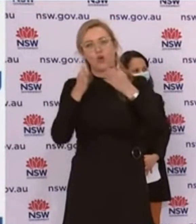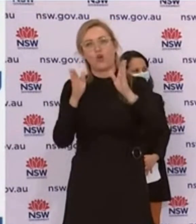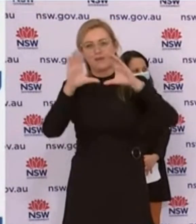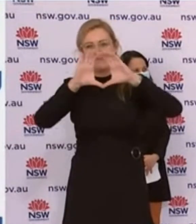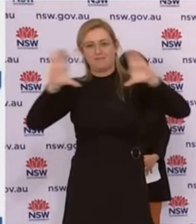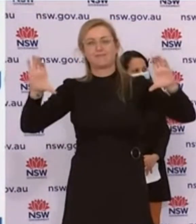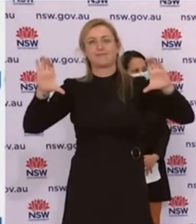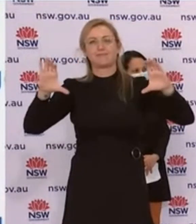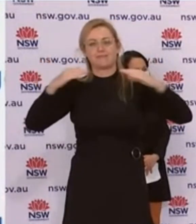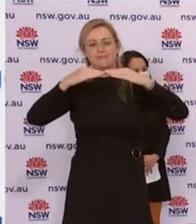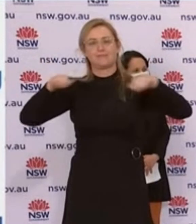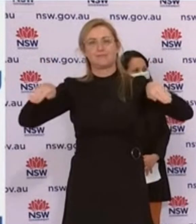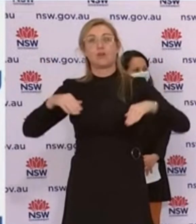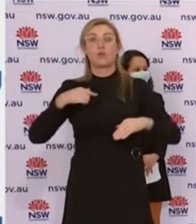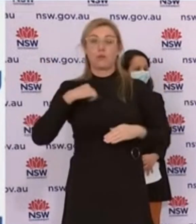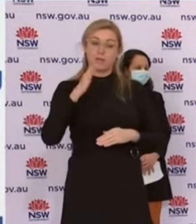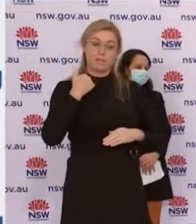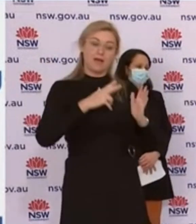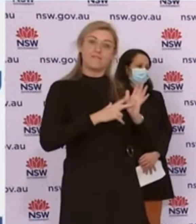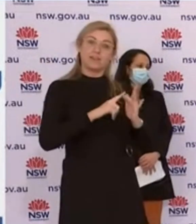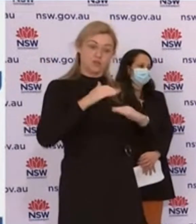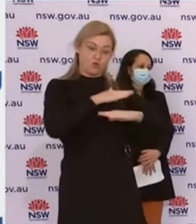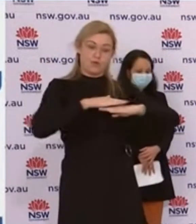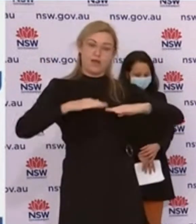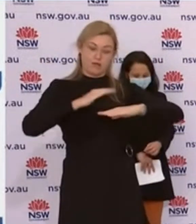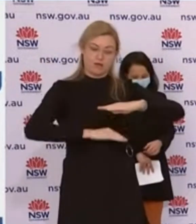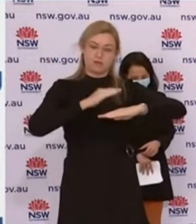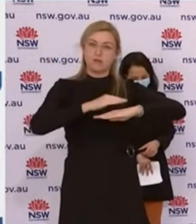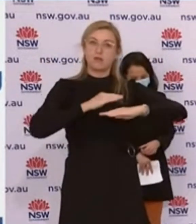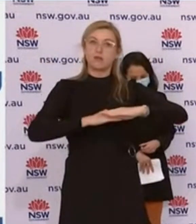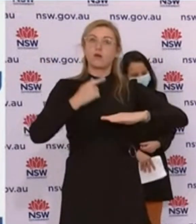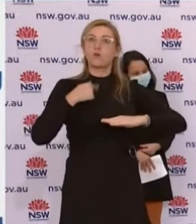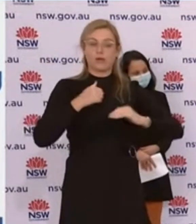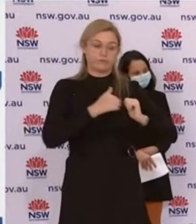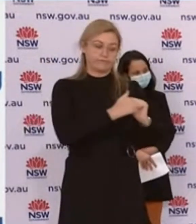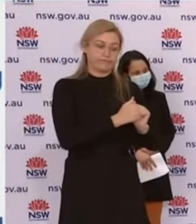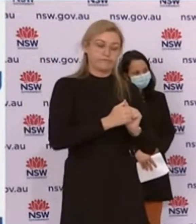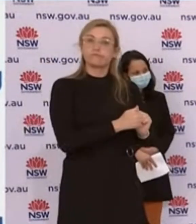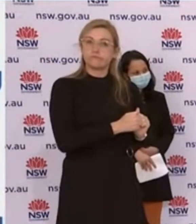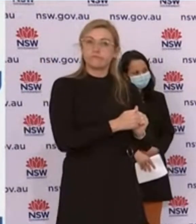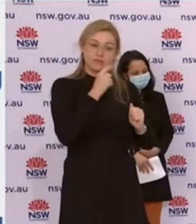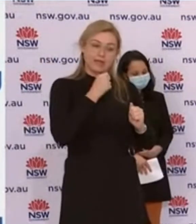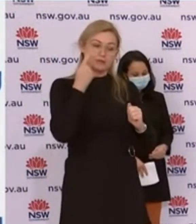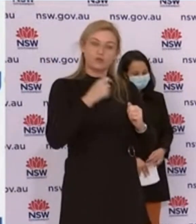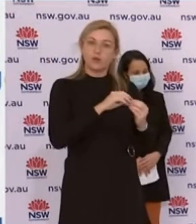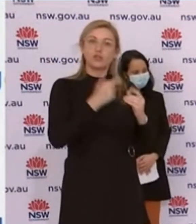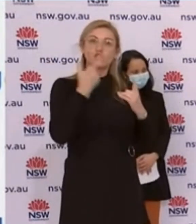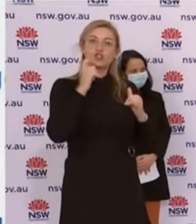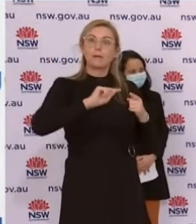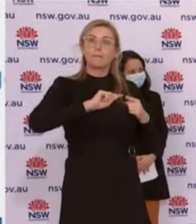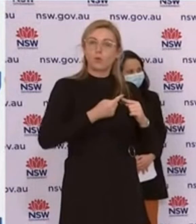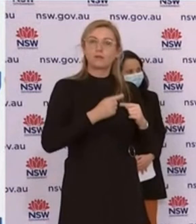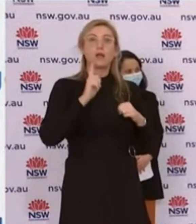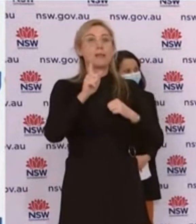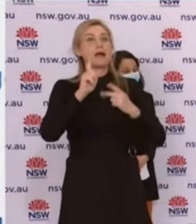Pleasingly, we've worked well with our Victorian Government and in terms of all the checkpoints down there, but obviously if the Queensland Government can consider the virus